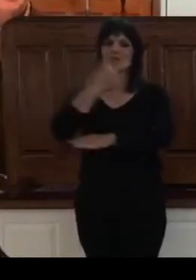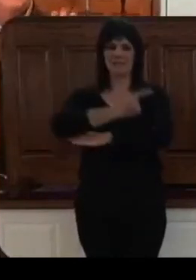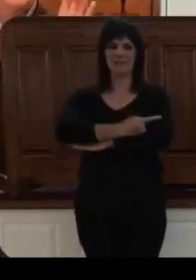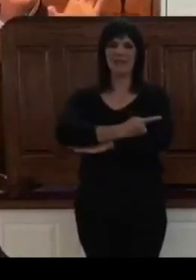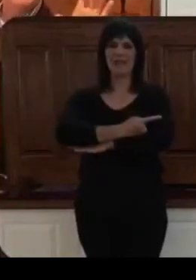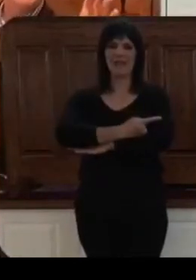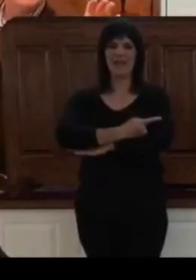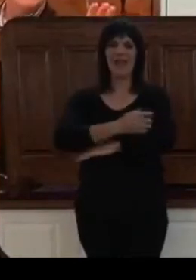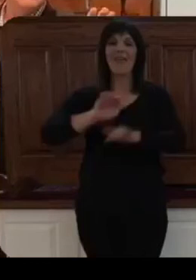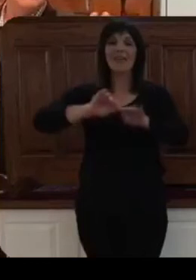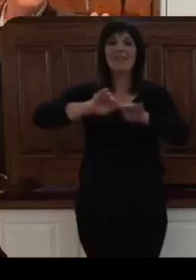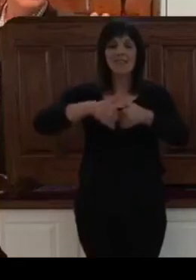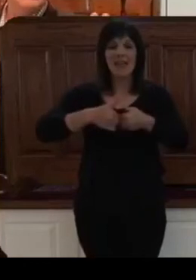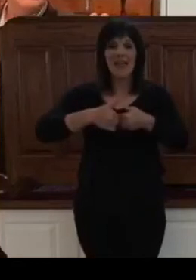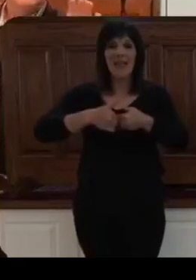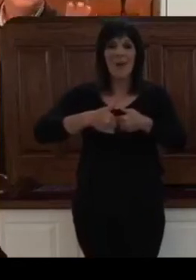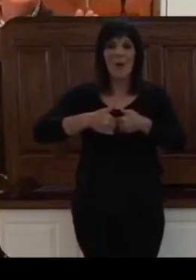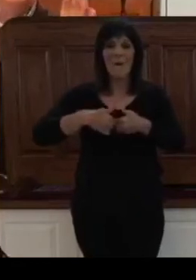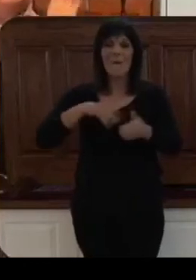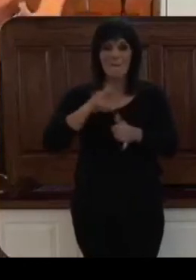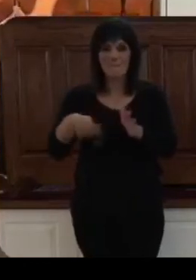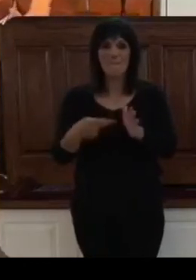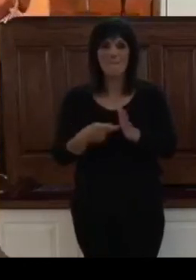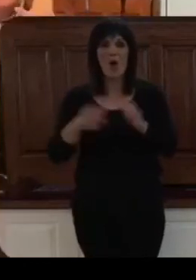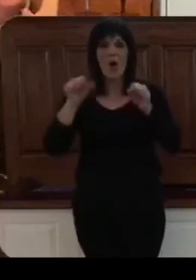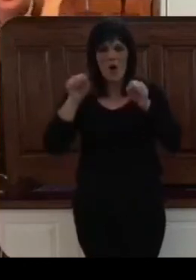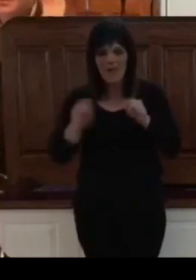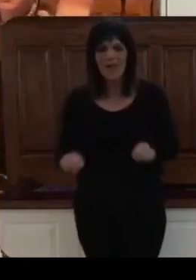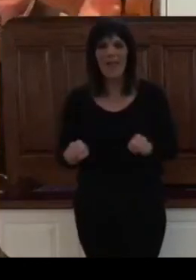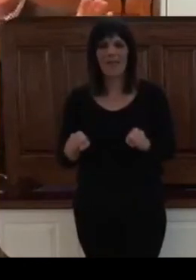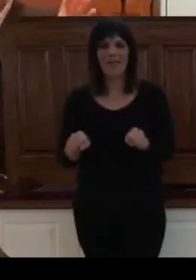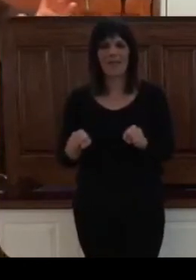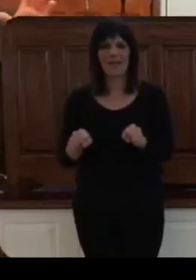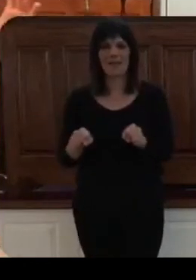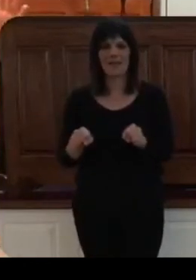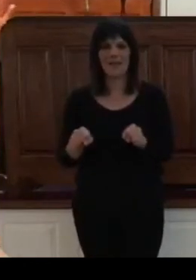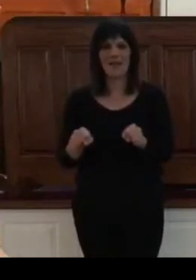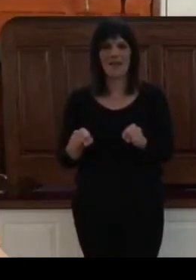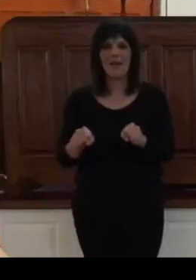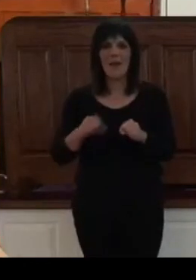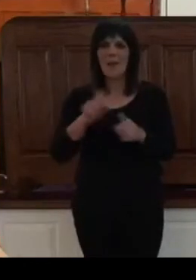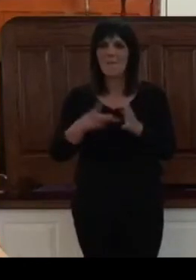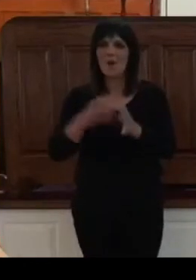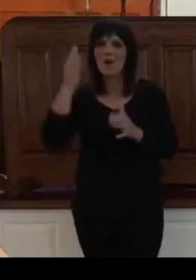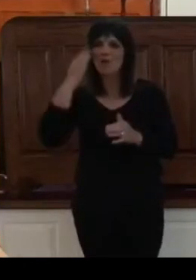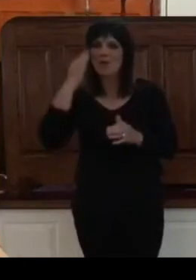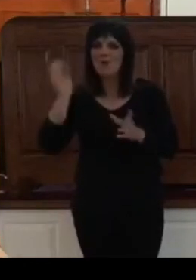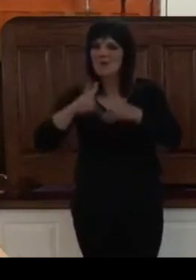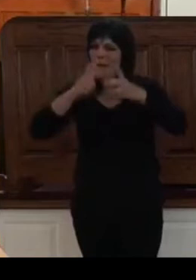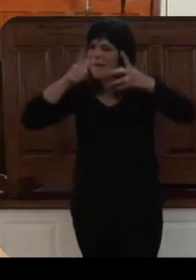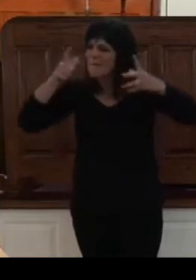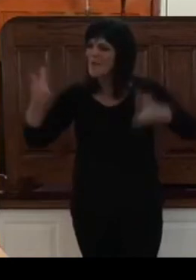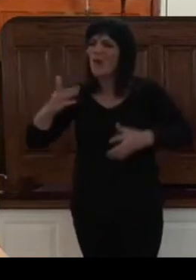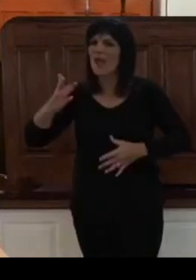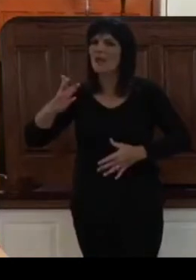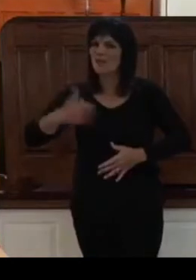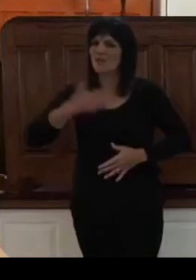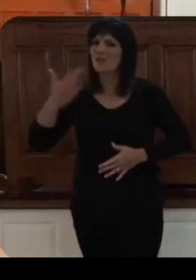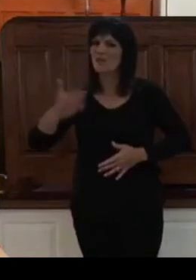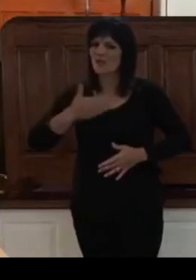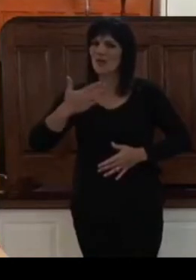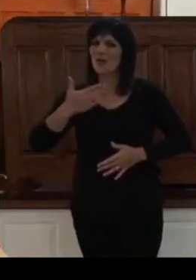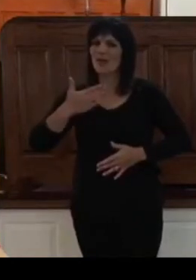That's how the Thessalonians could endure it, knowing that, hey, there's great joy ahead when Jesus returns. And finally, he says, you're our